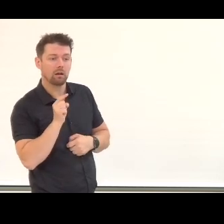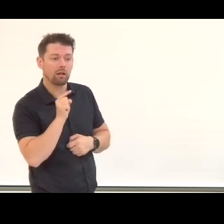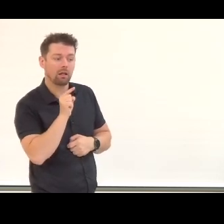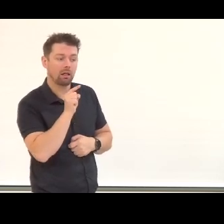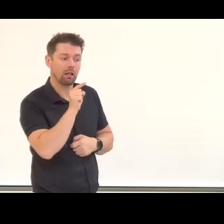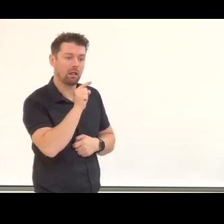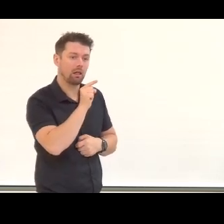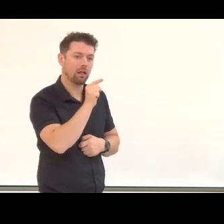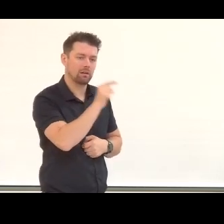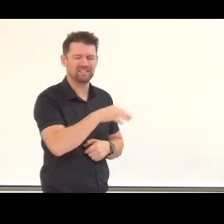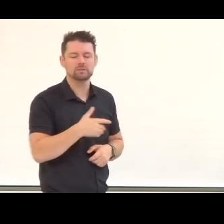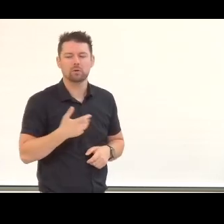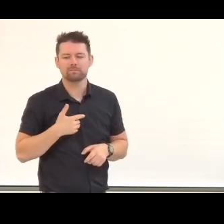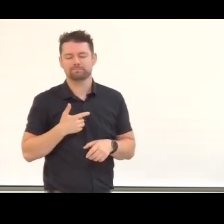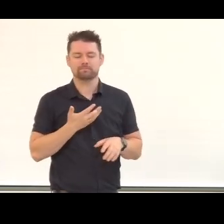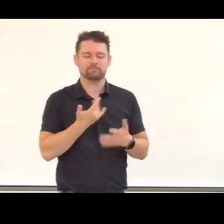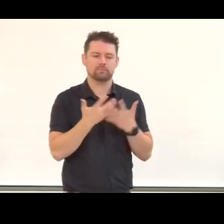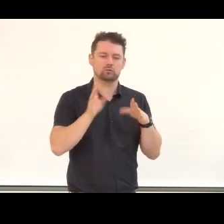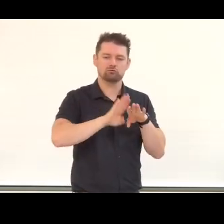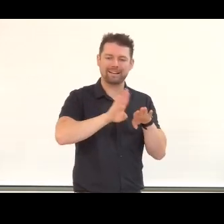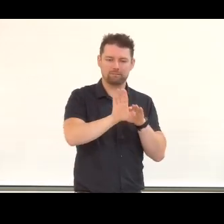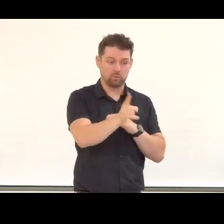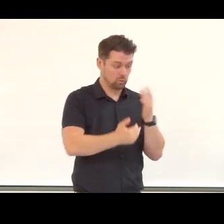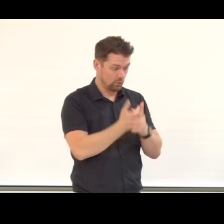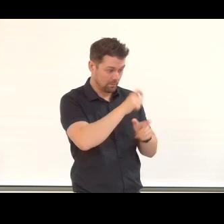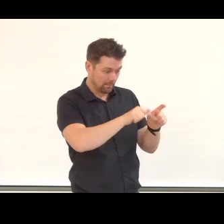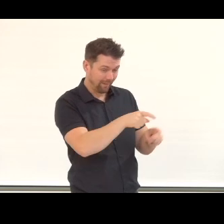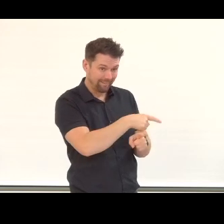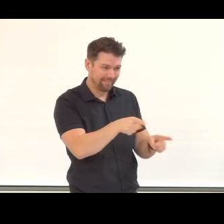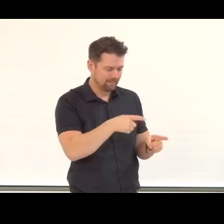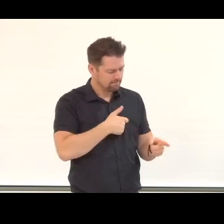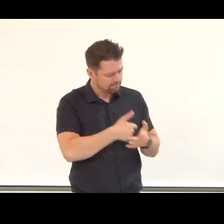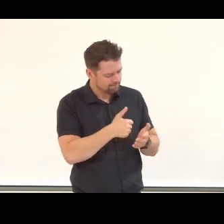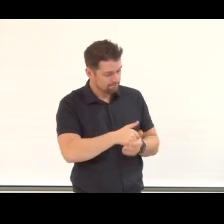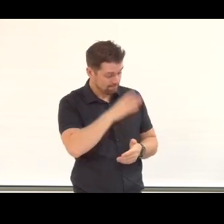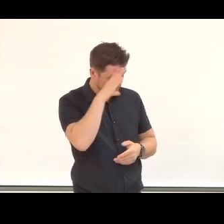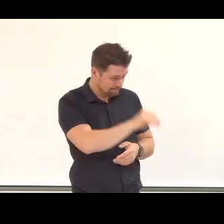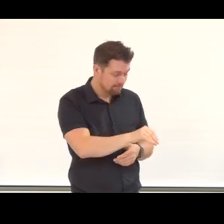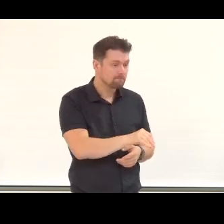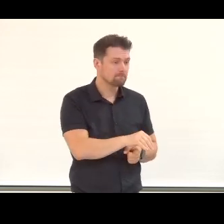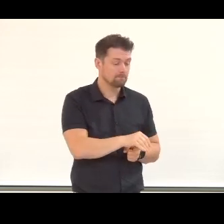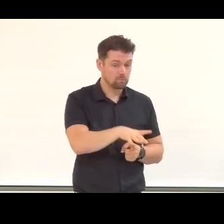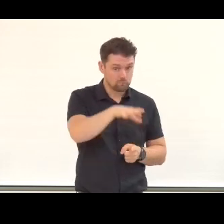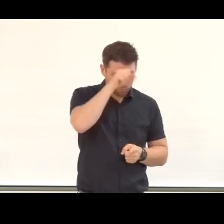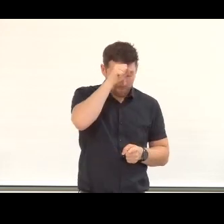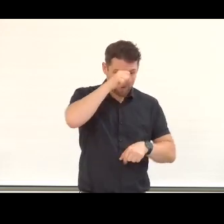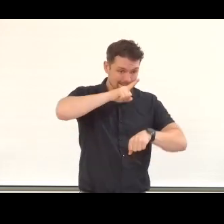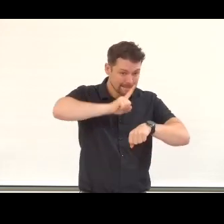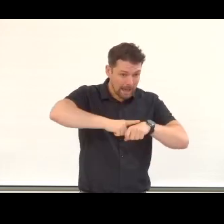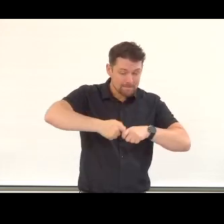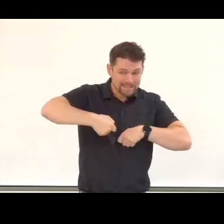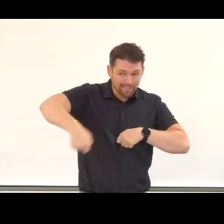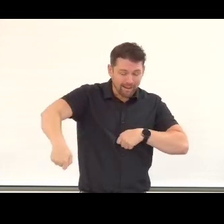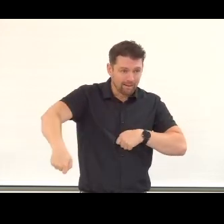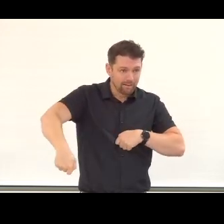also do trainings for new people that join the team, and this is what I always tell them, like, remember the time delay before you